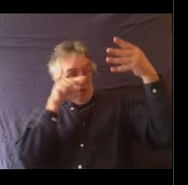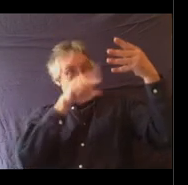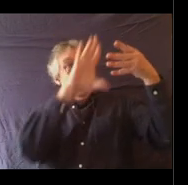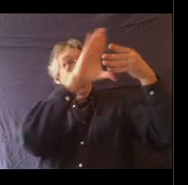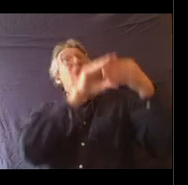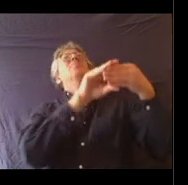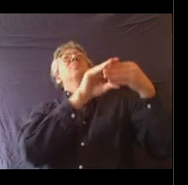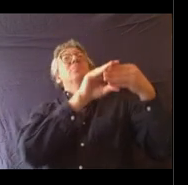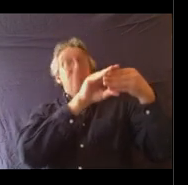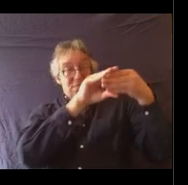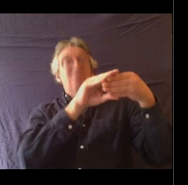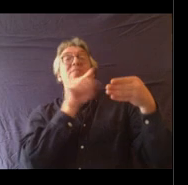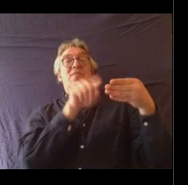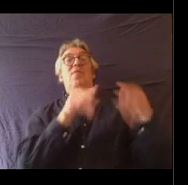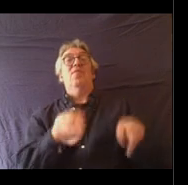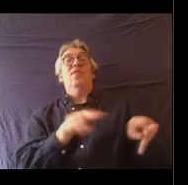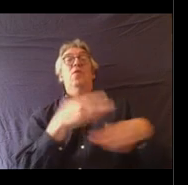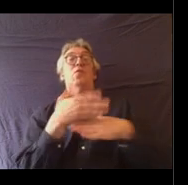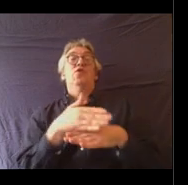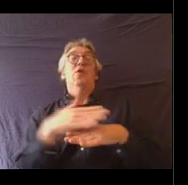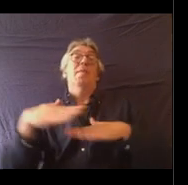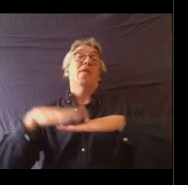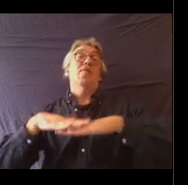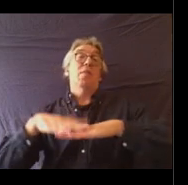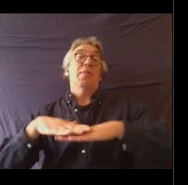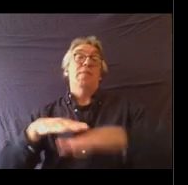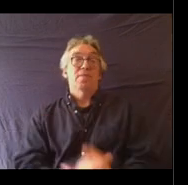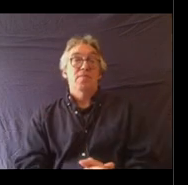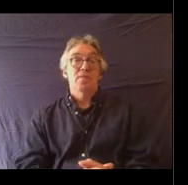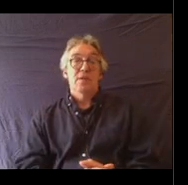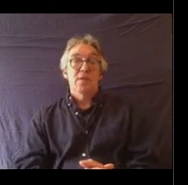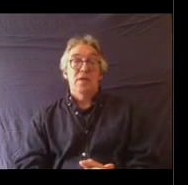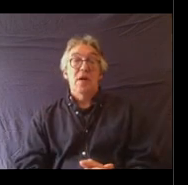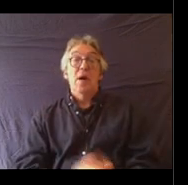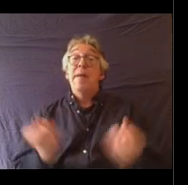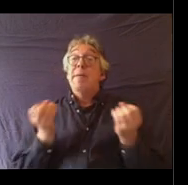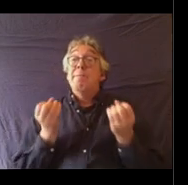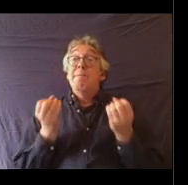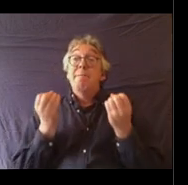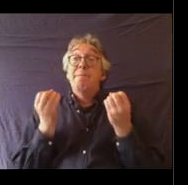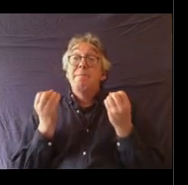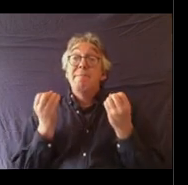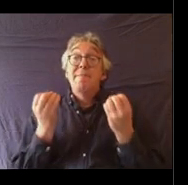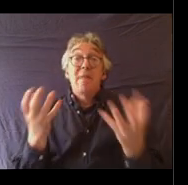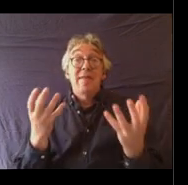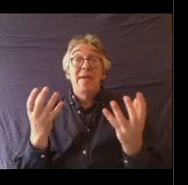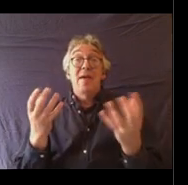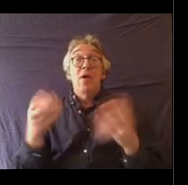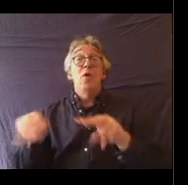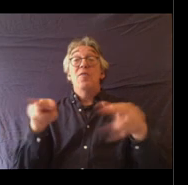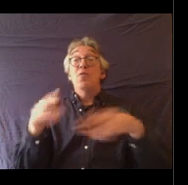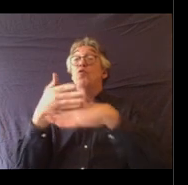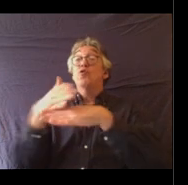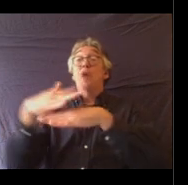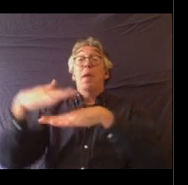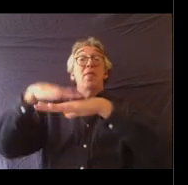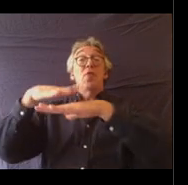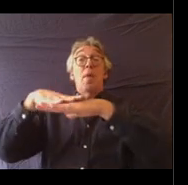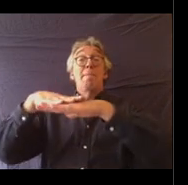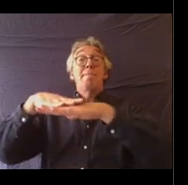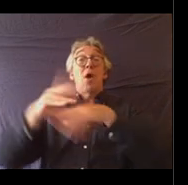that usually these platforms, they don't have the editorial responsibility on the content. They